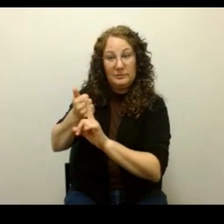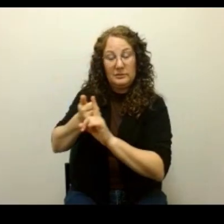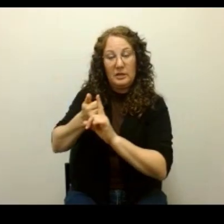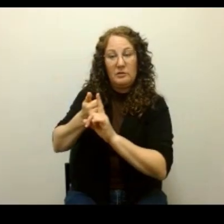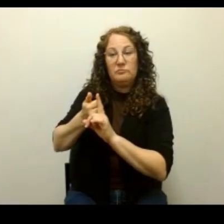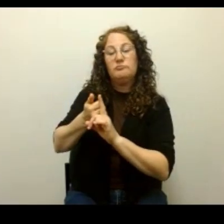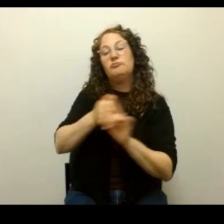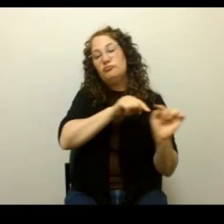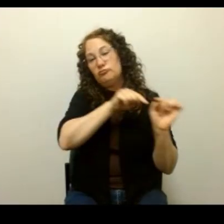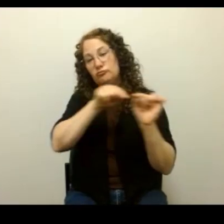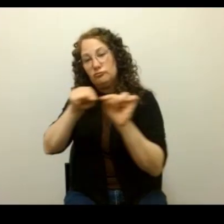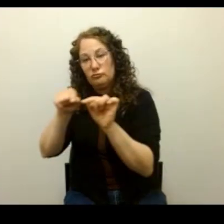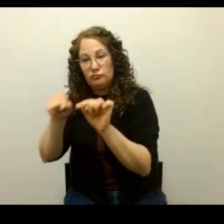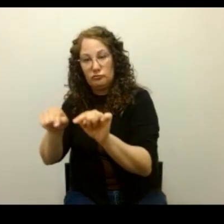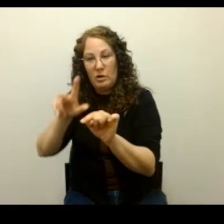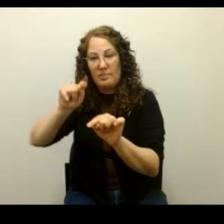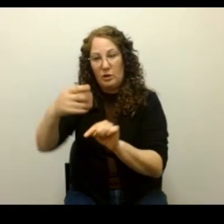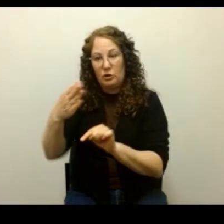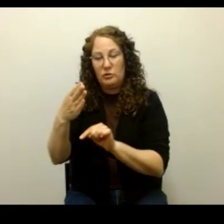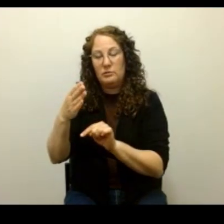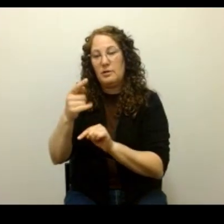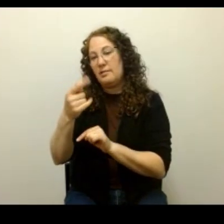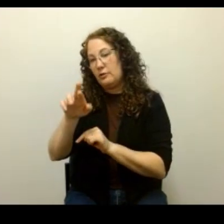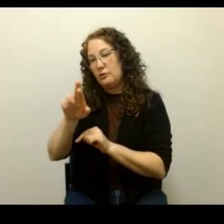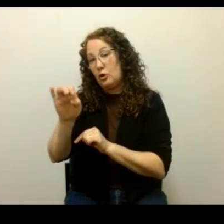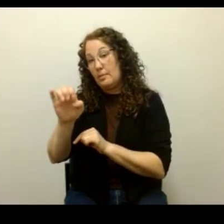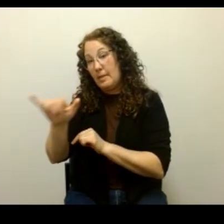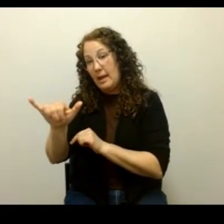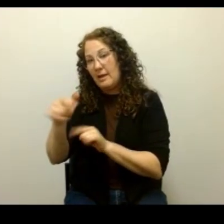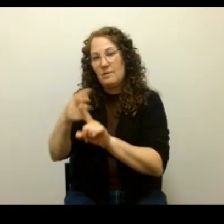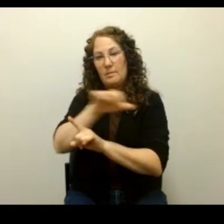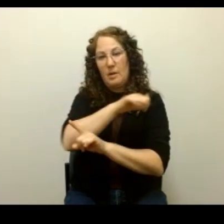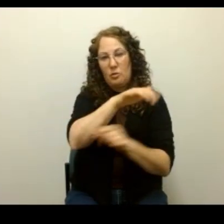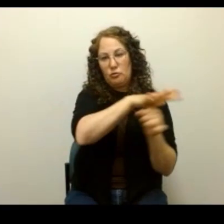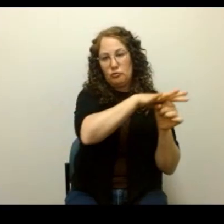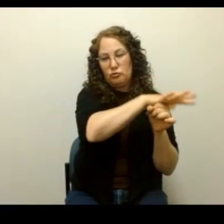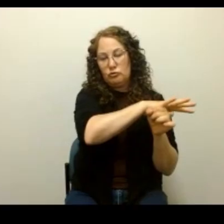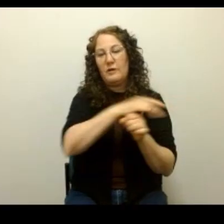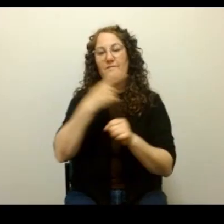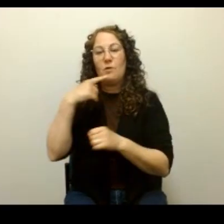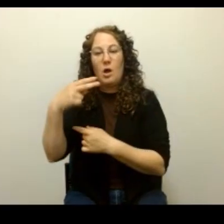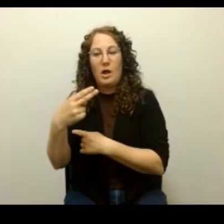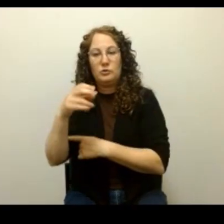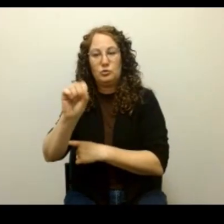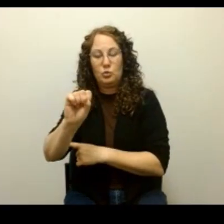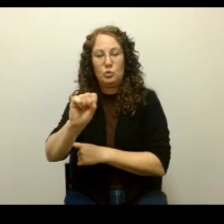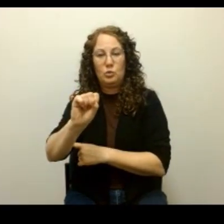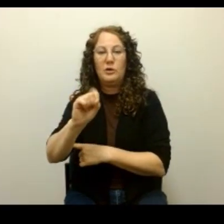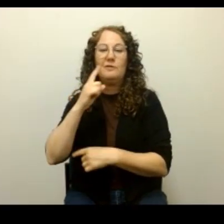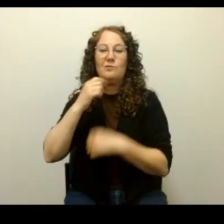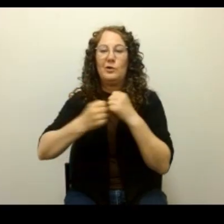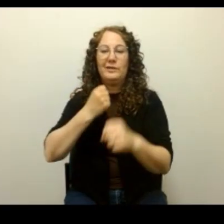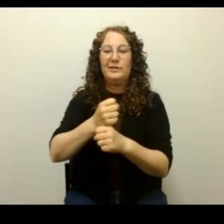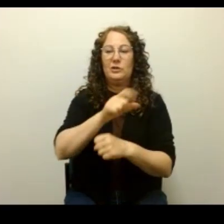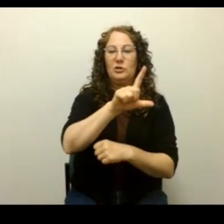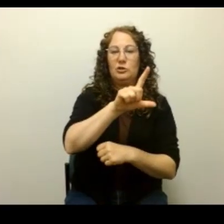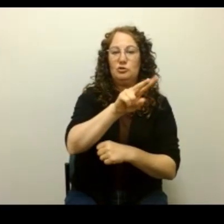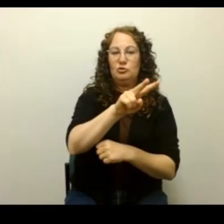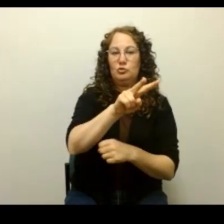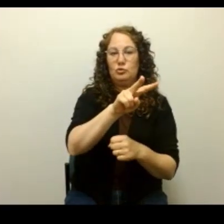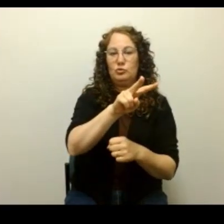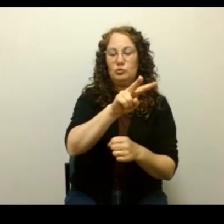Bay from remote communities to attend high school between 2000 and